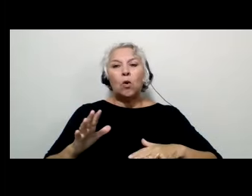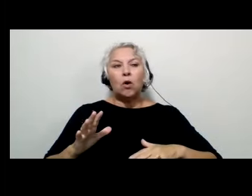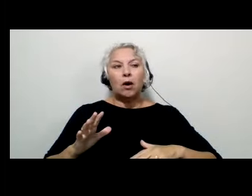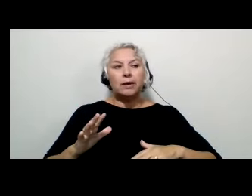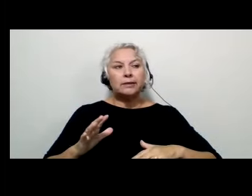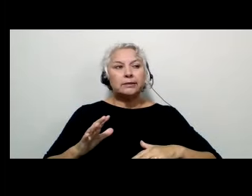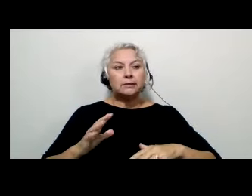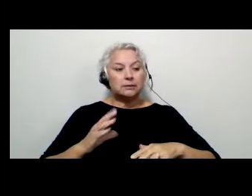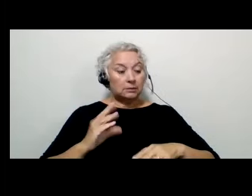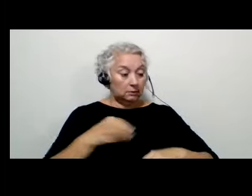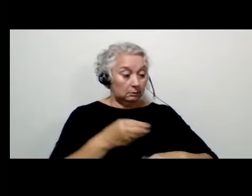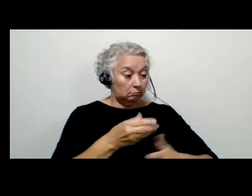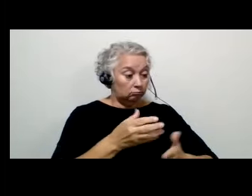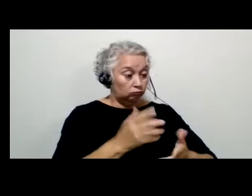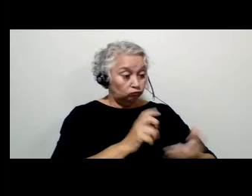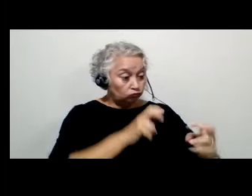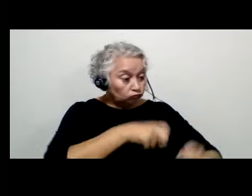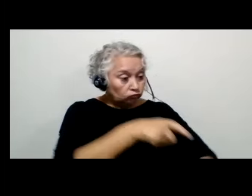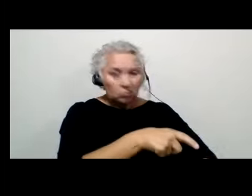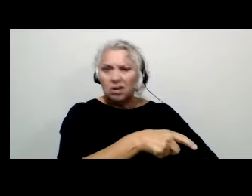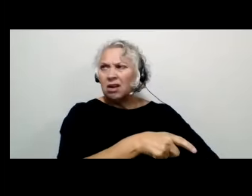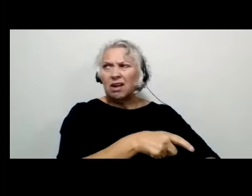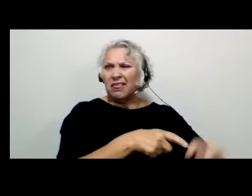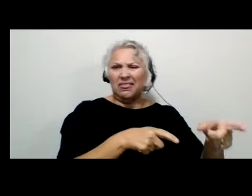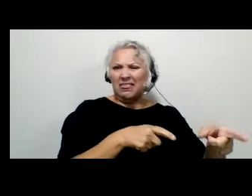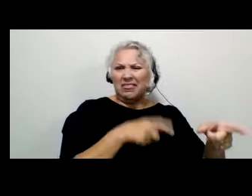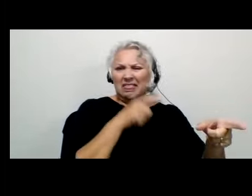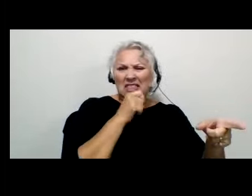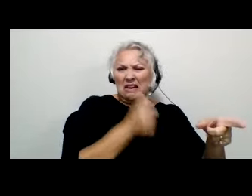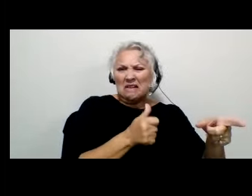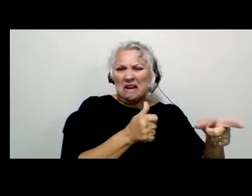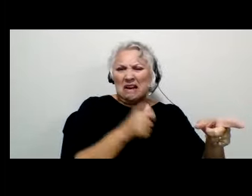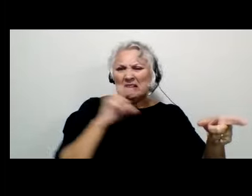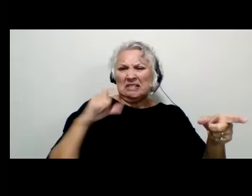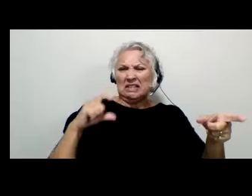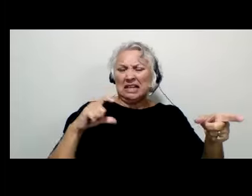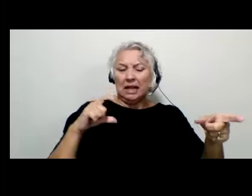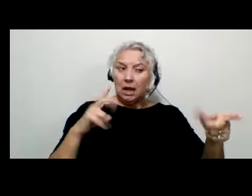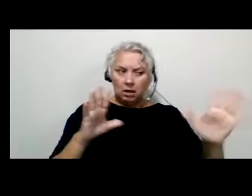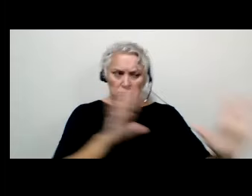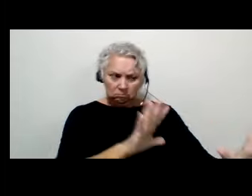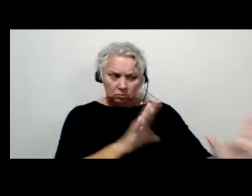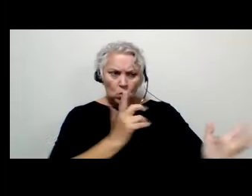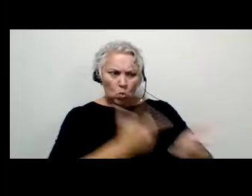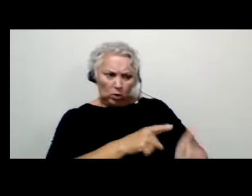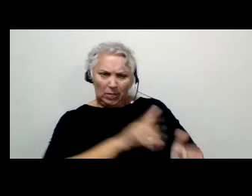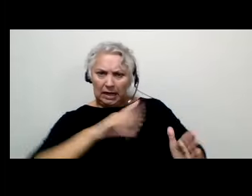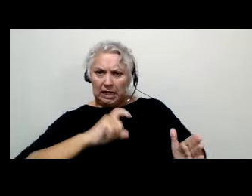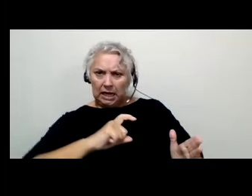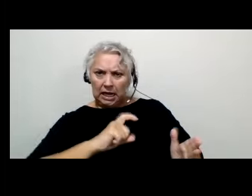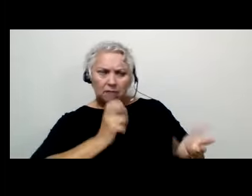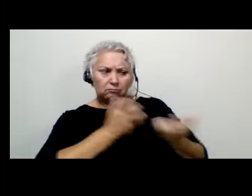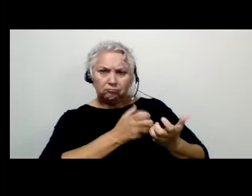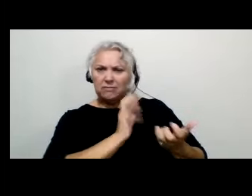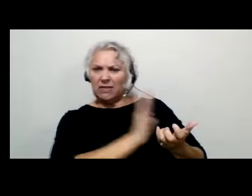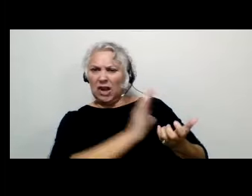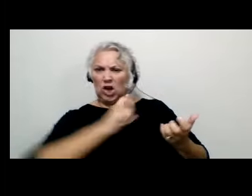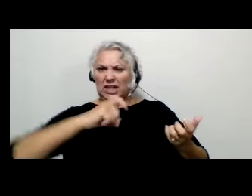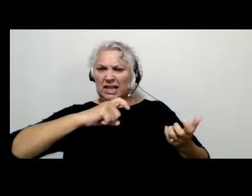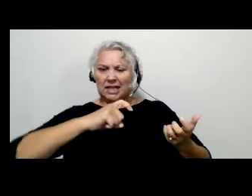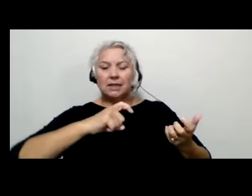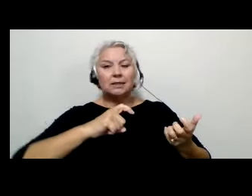not something that the students we're serving are needing. So we want to individualize that. And again, this is how we've